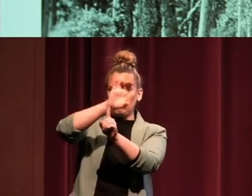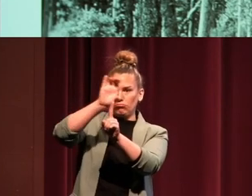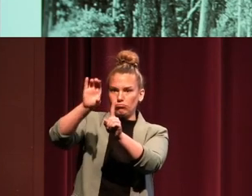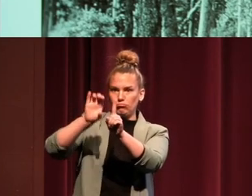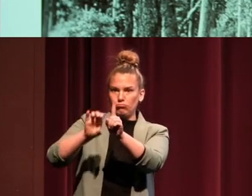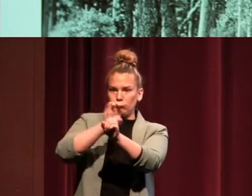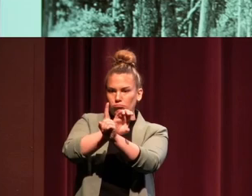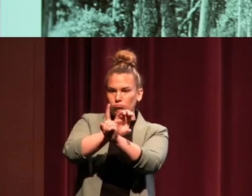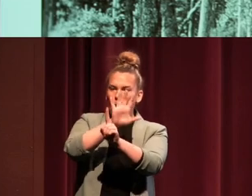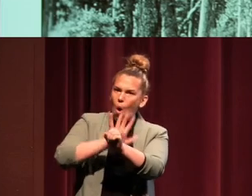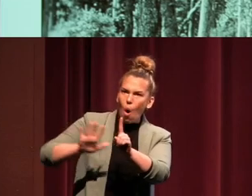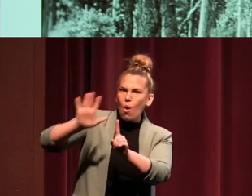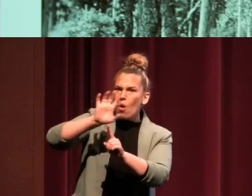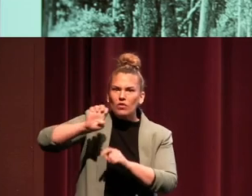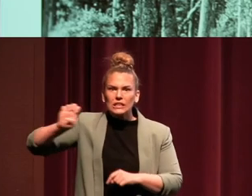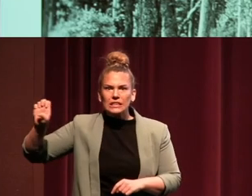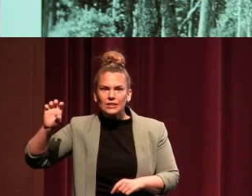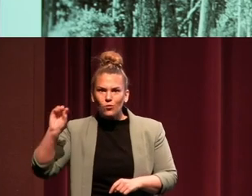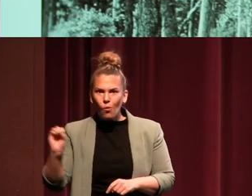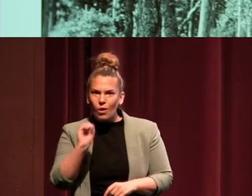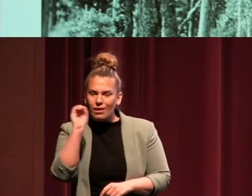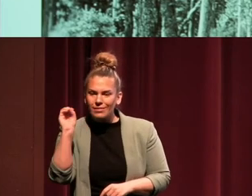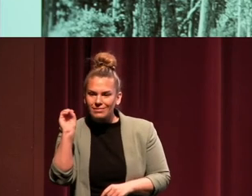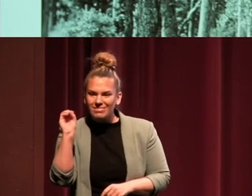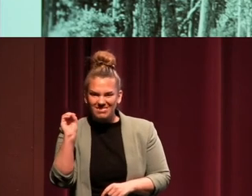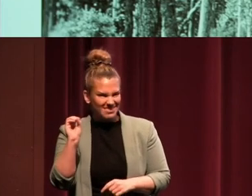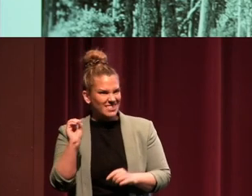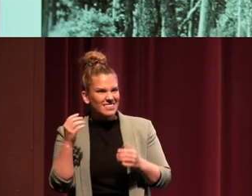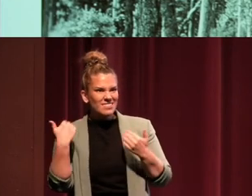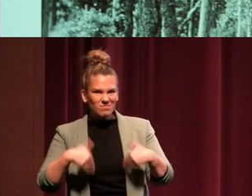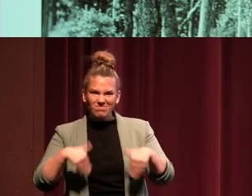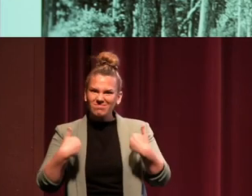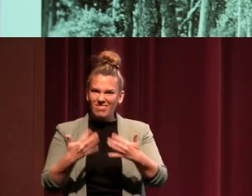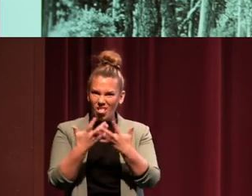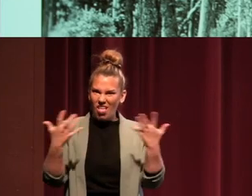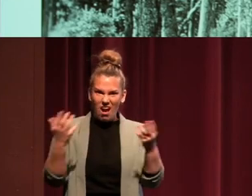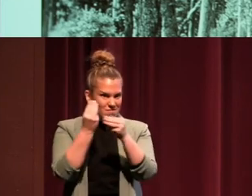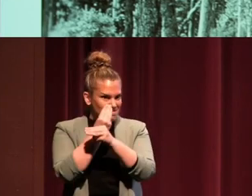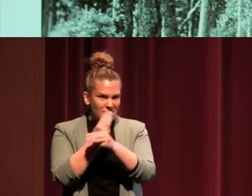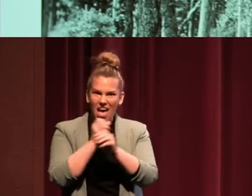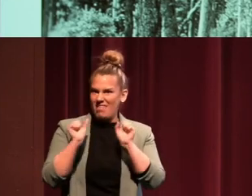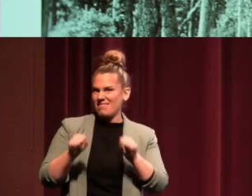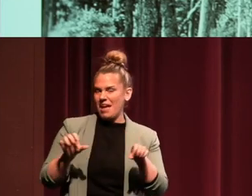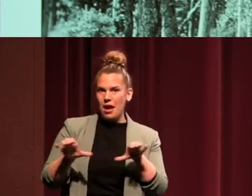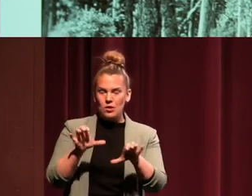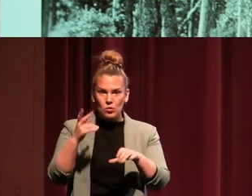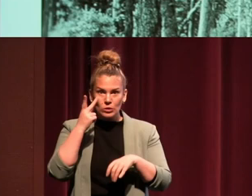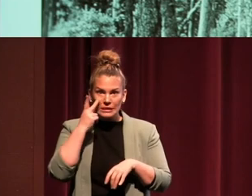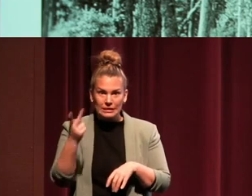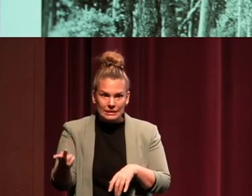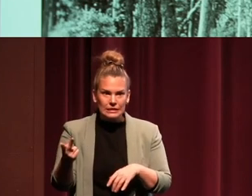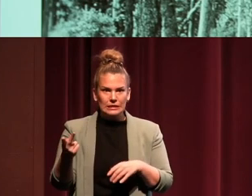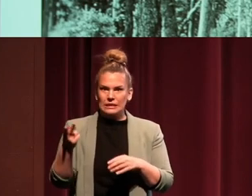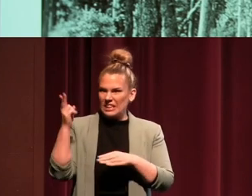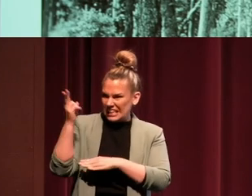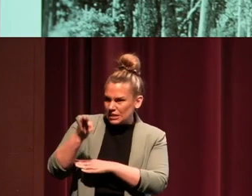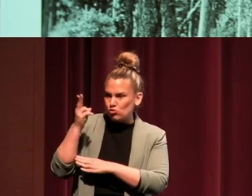all over eastern Oregon. And you can do some fancy, rather daunting math and derive estimates of historical forest